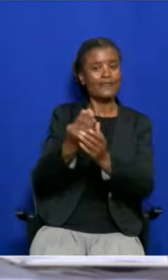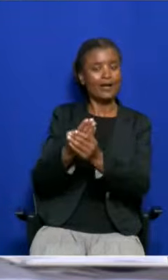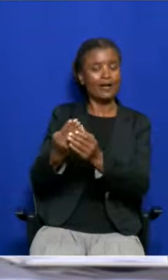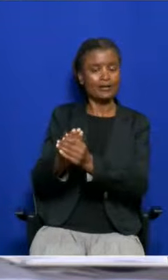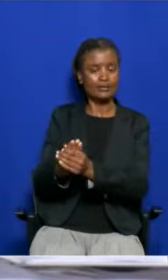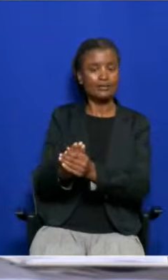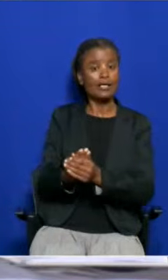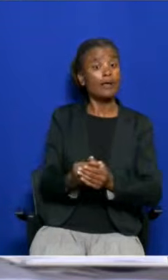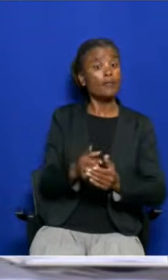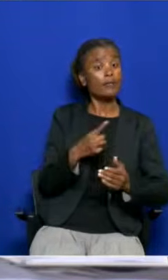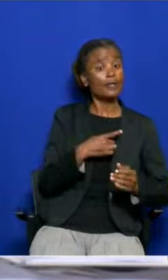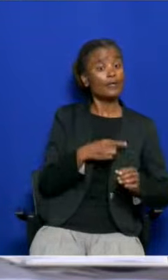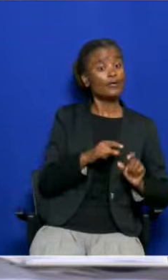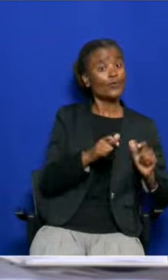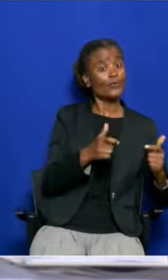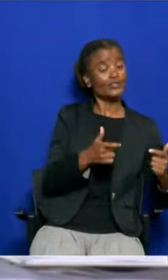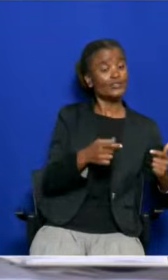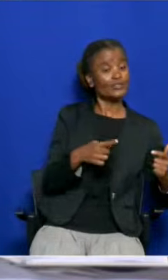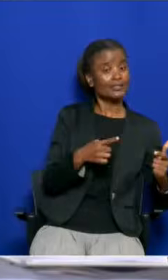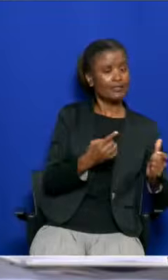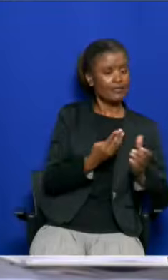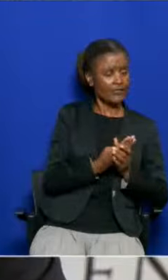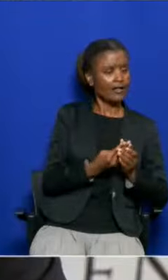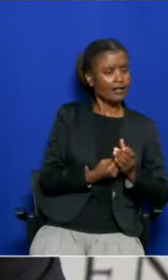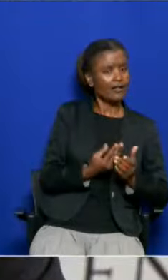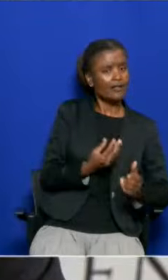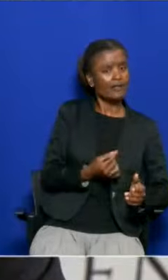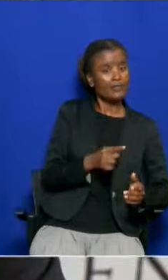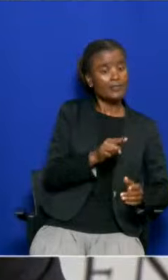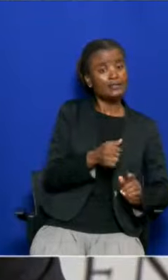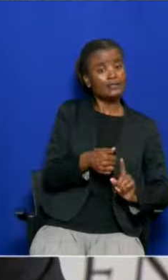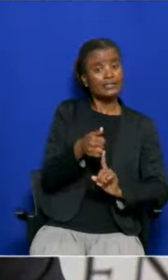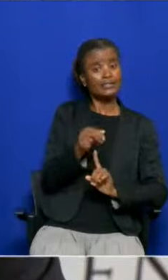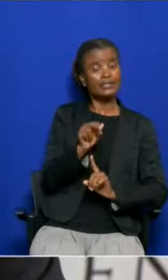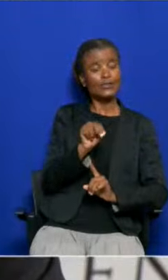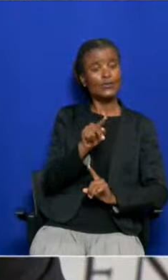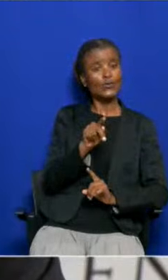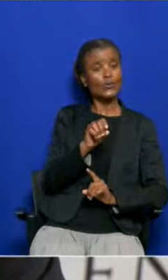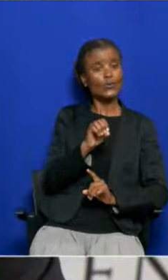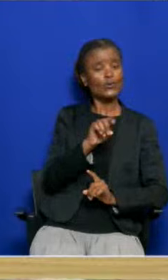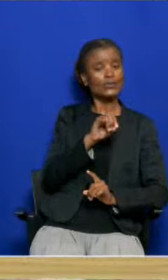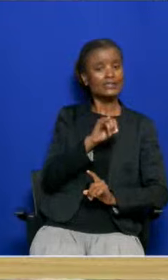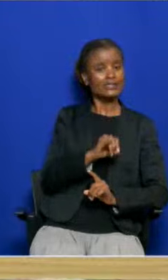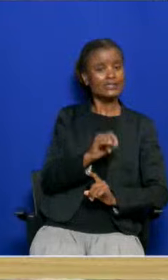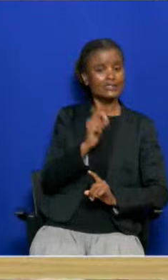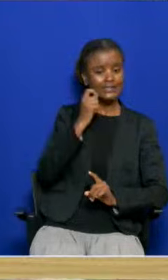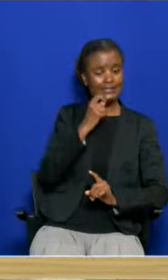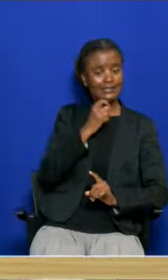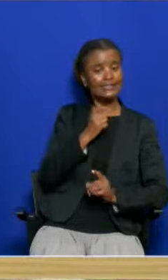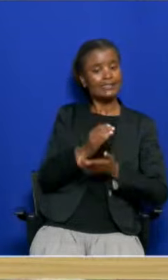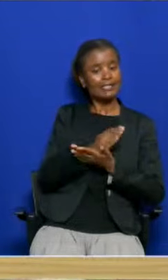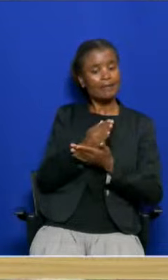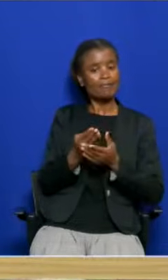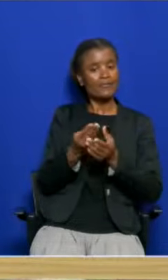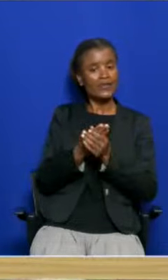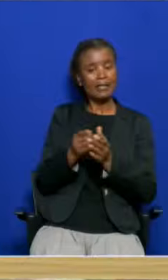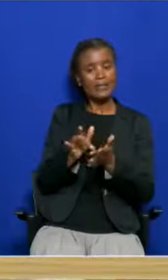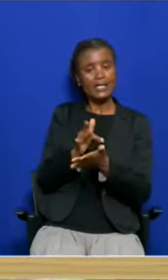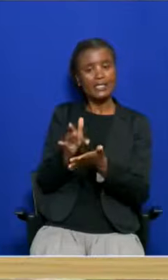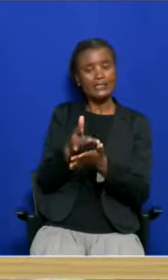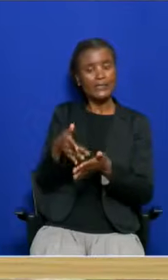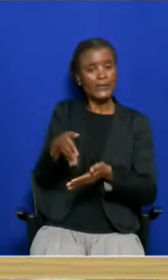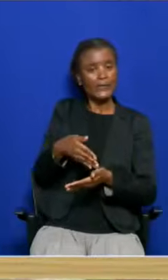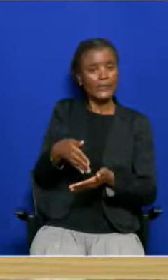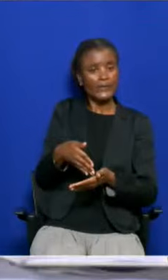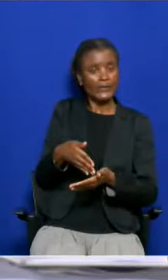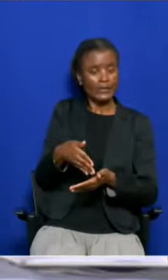Sergeant Nkosi says that certain pages are missing. That's why I'm saying it's attributable to the fact that you made your own files,